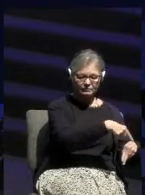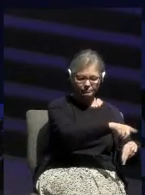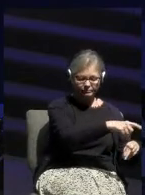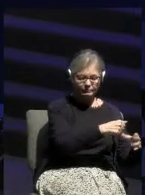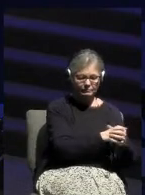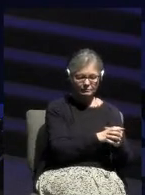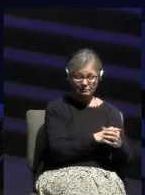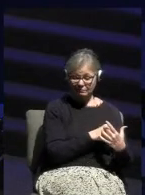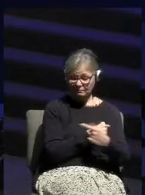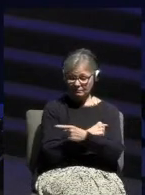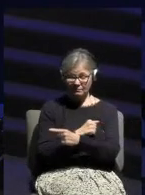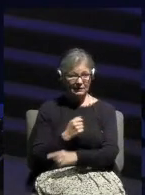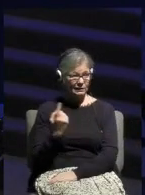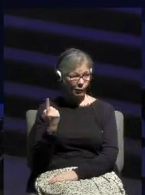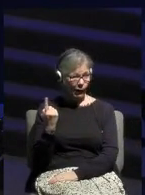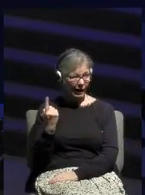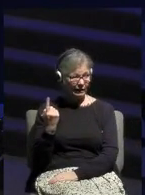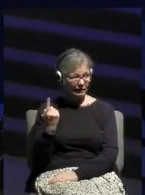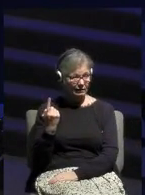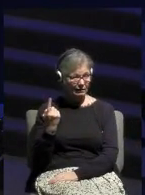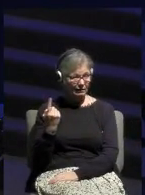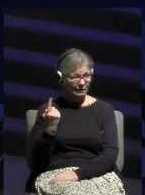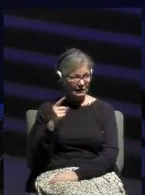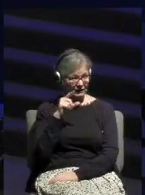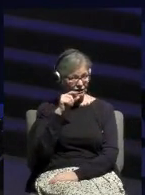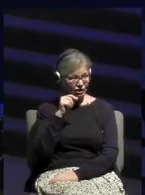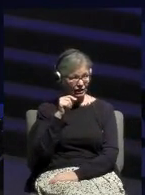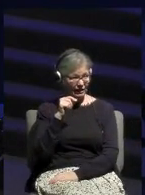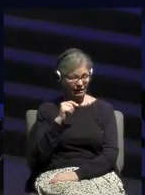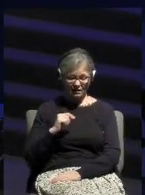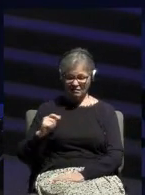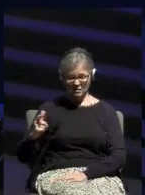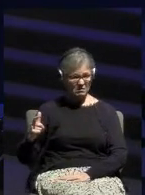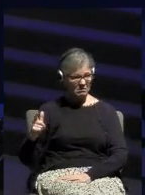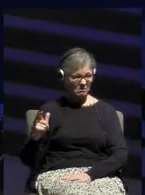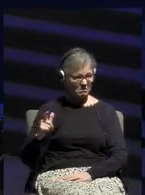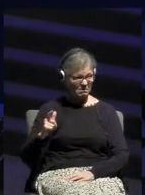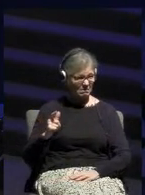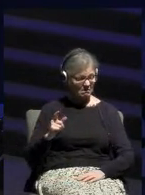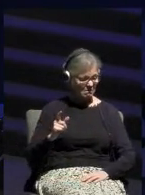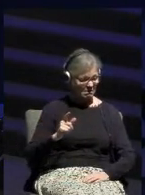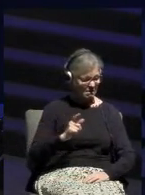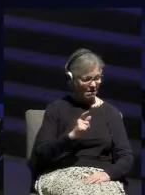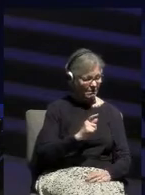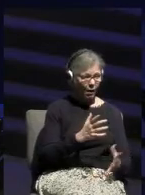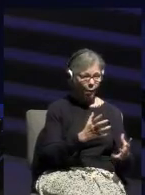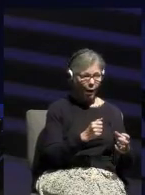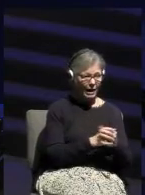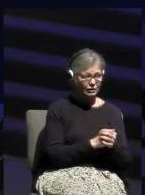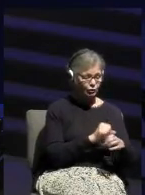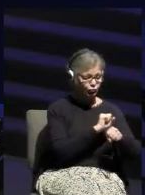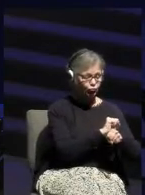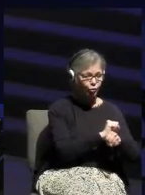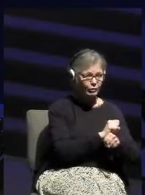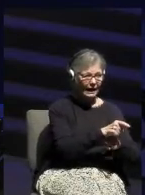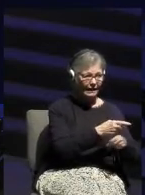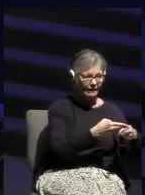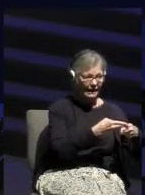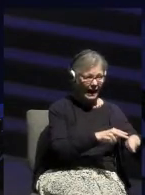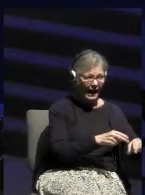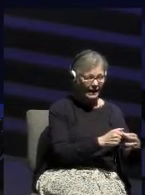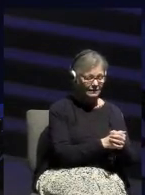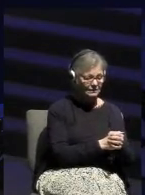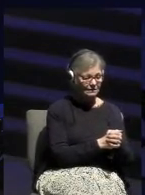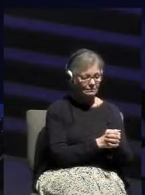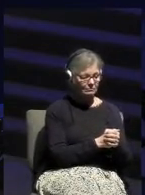The brooding chicken, there's this something on the inside of this hen that wants to protect those eggs